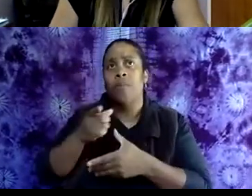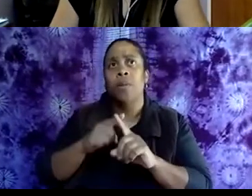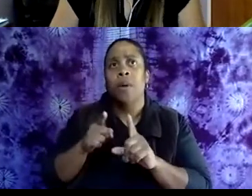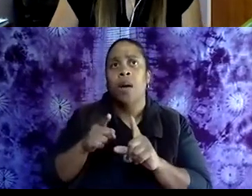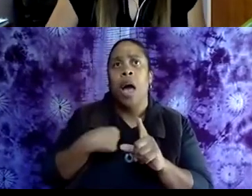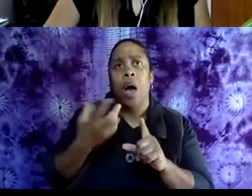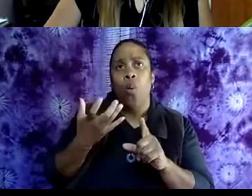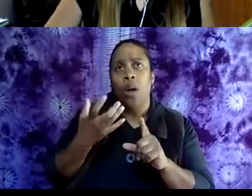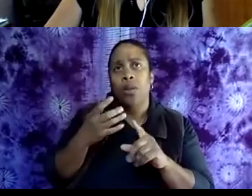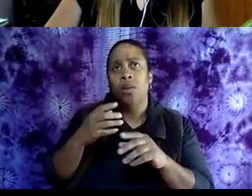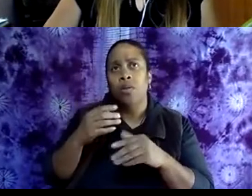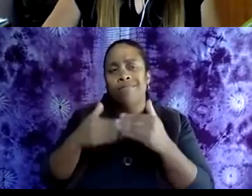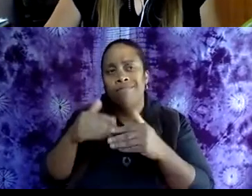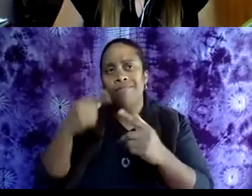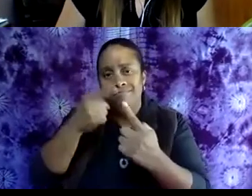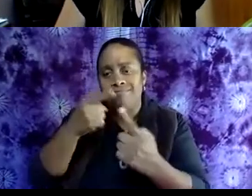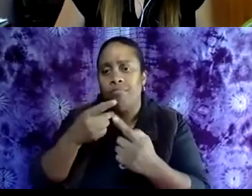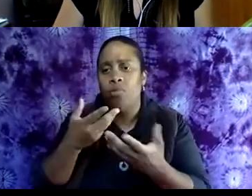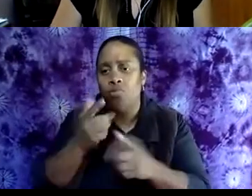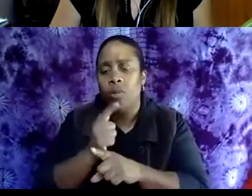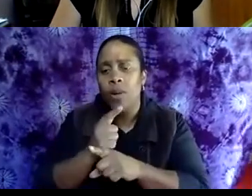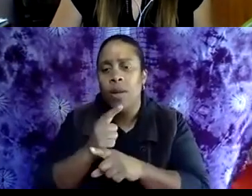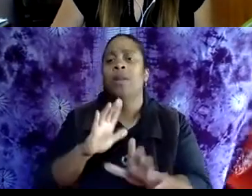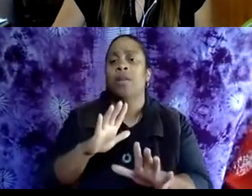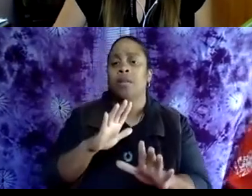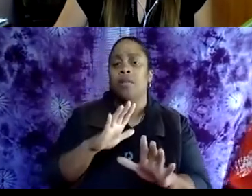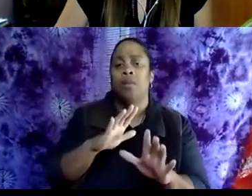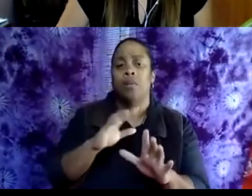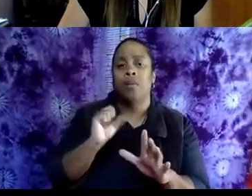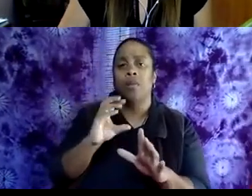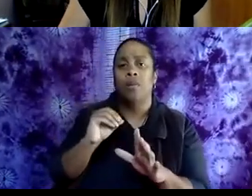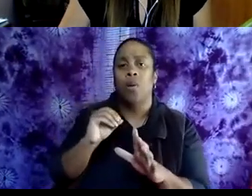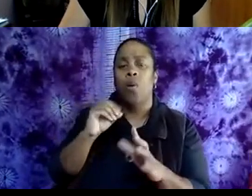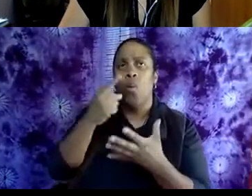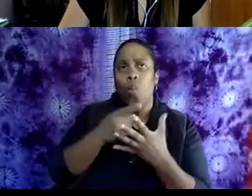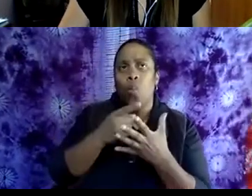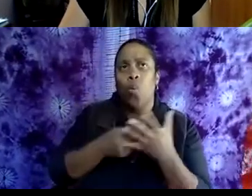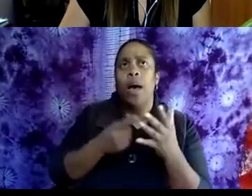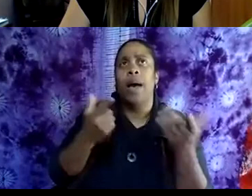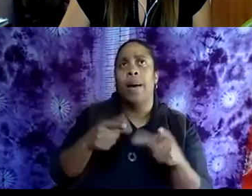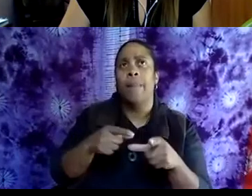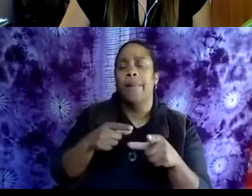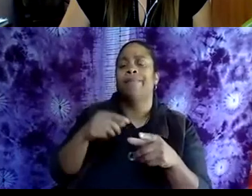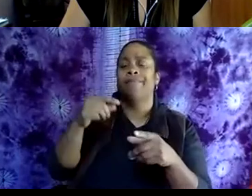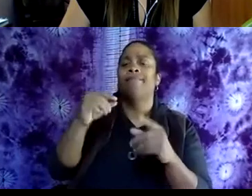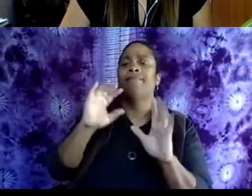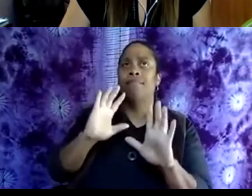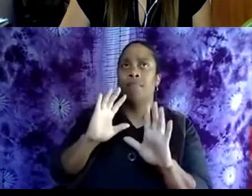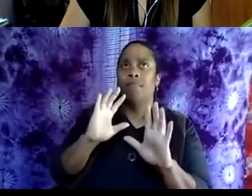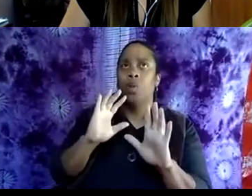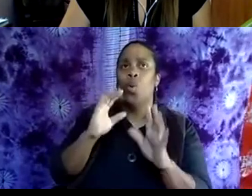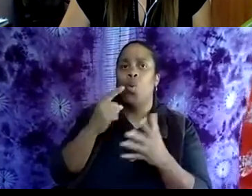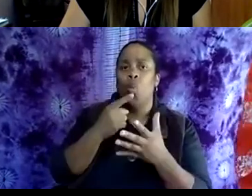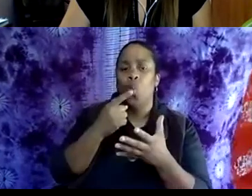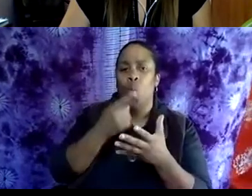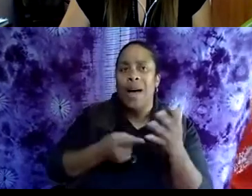get somewhere, right? Okay, I So, understand. so what happens is this, or what can happen, and